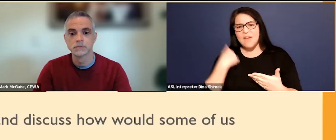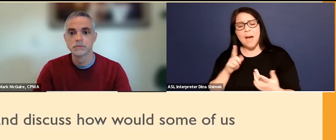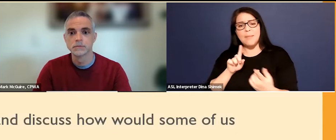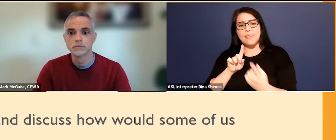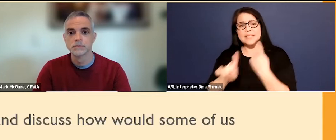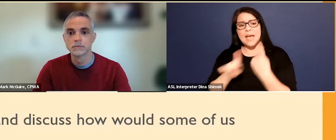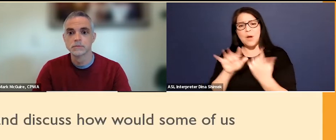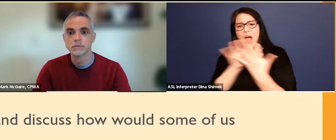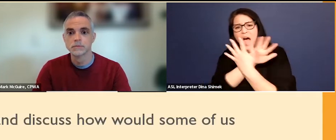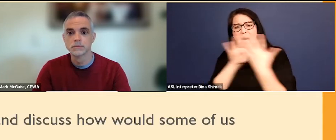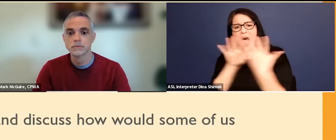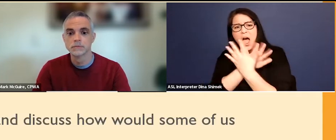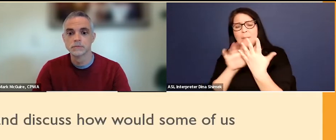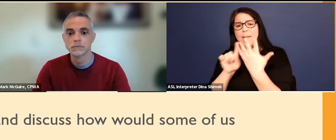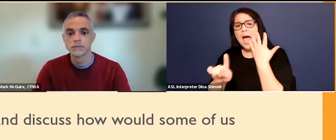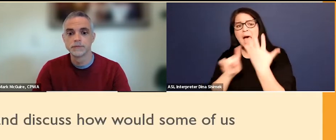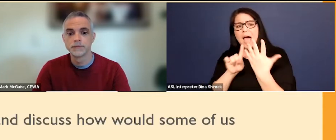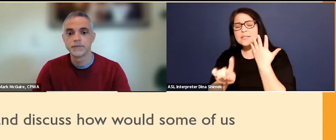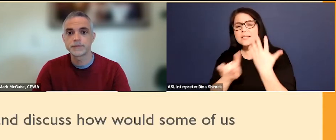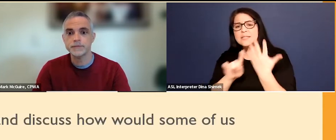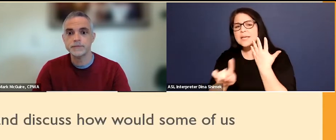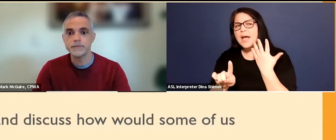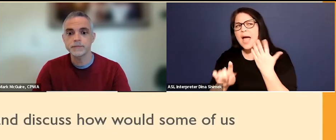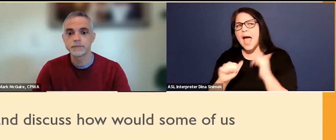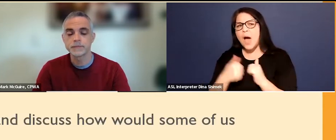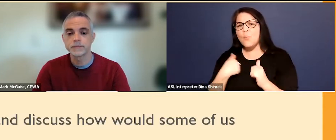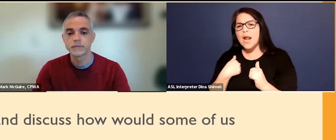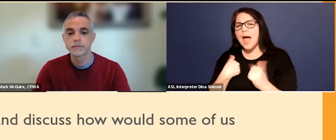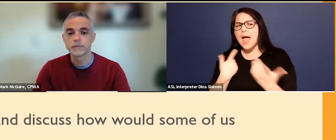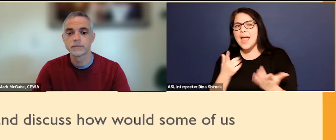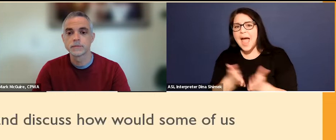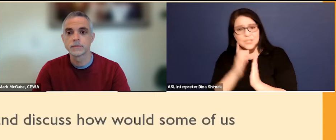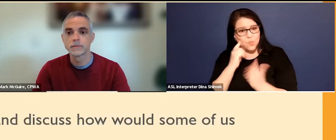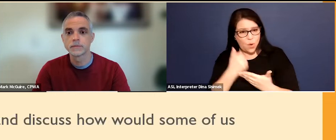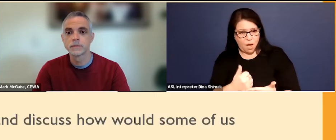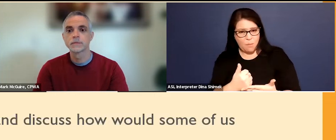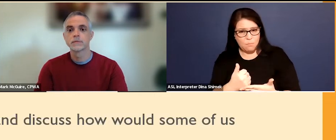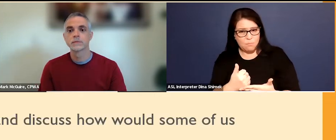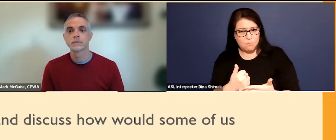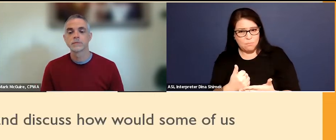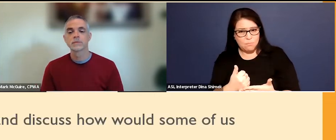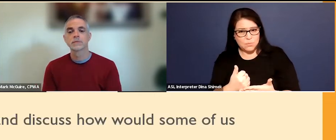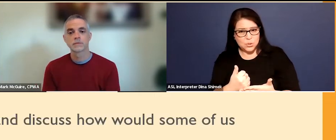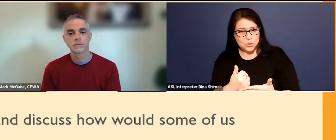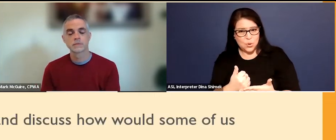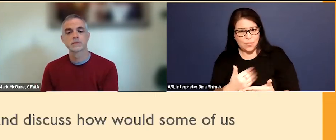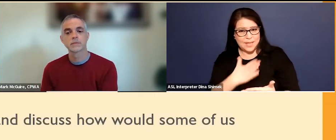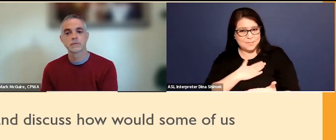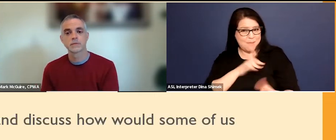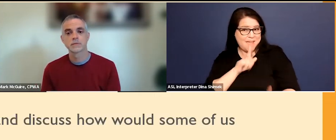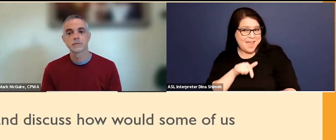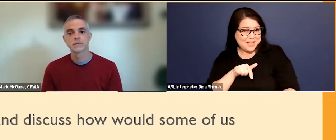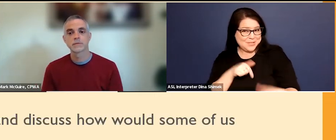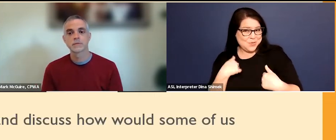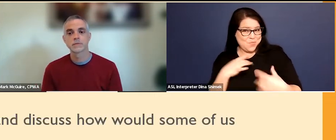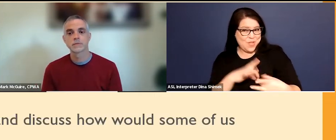sidewalk with a lot of people passing me, how would I ask for help? So that's what I'm answering. And what